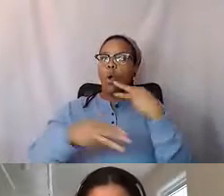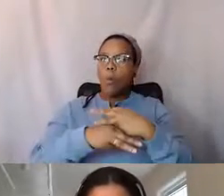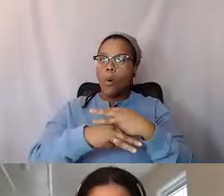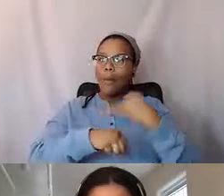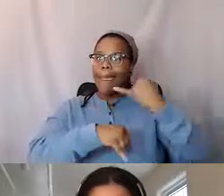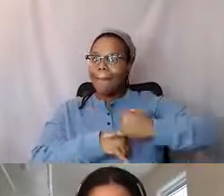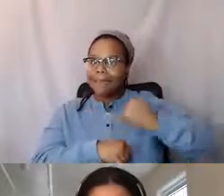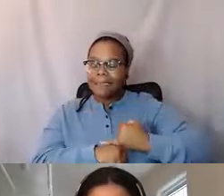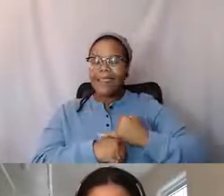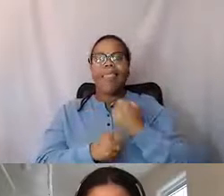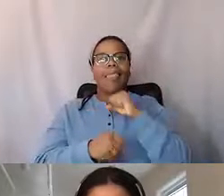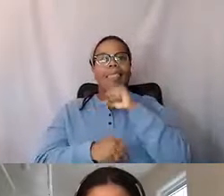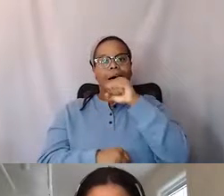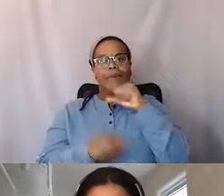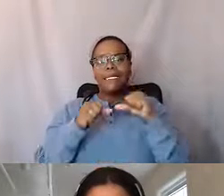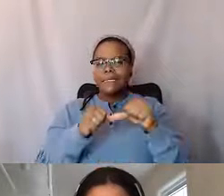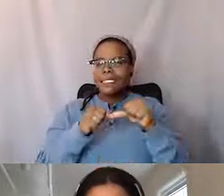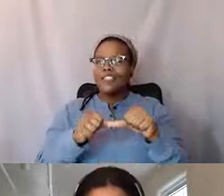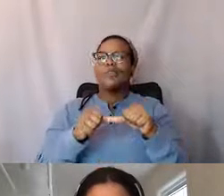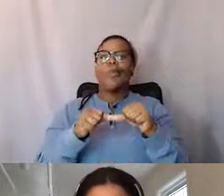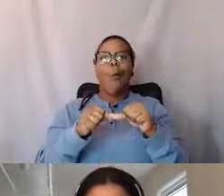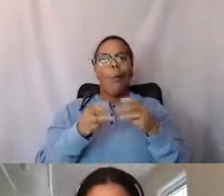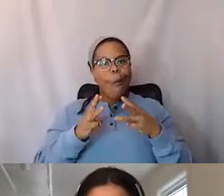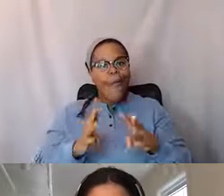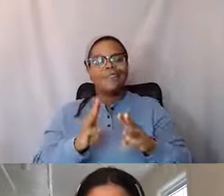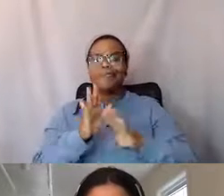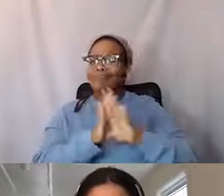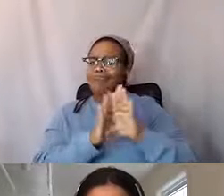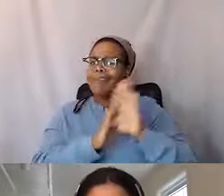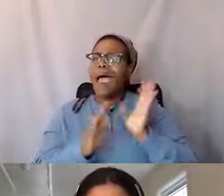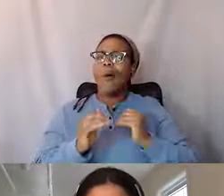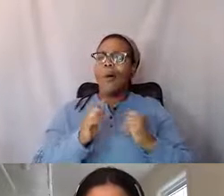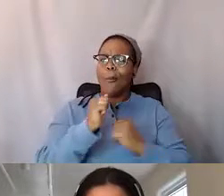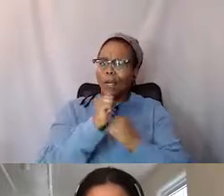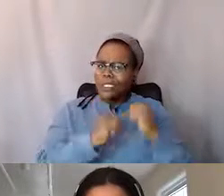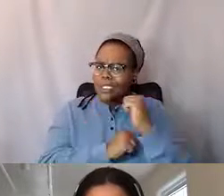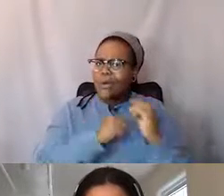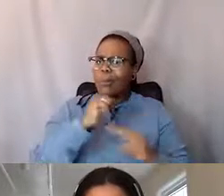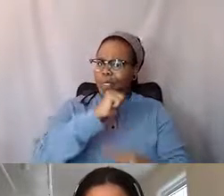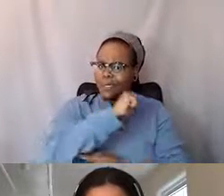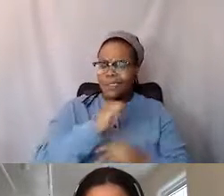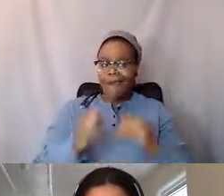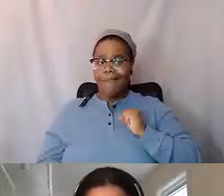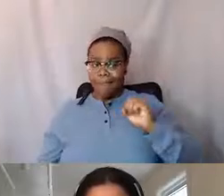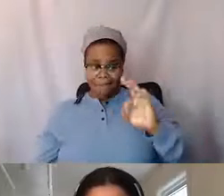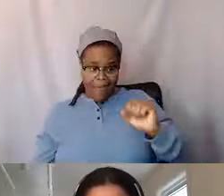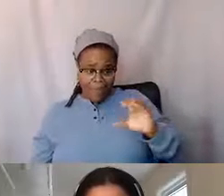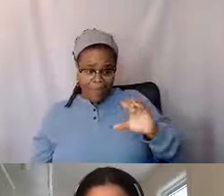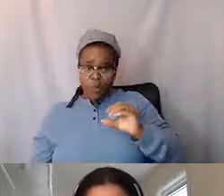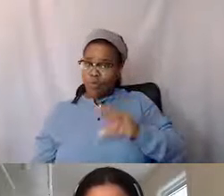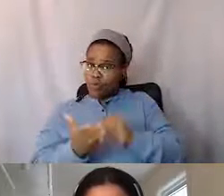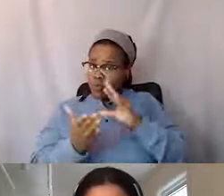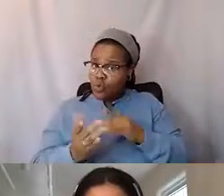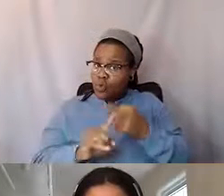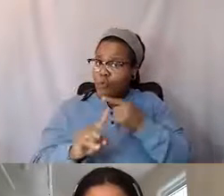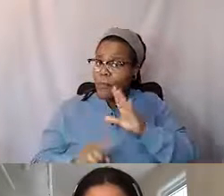love to continue to figure out ways that we can build those bridges and introduce other staff, faculty, or students from your areas so we can